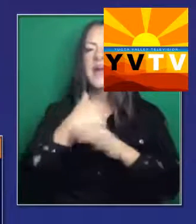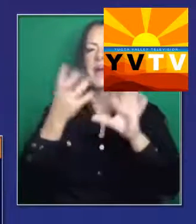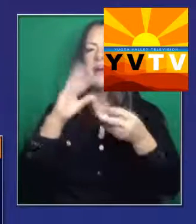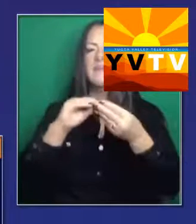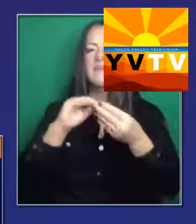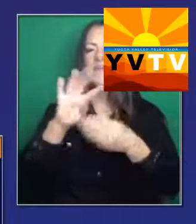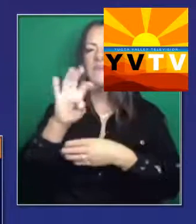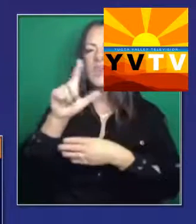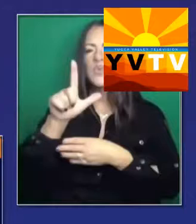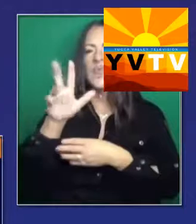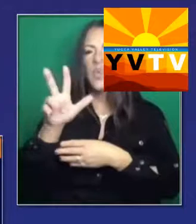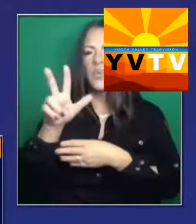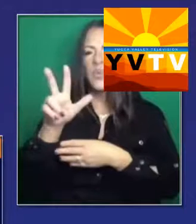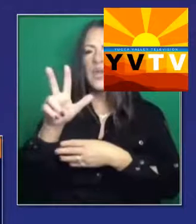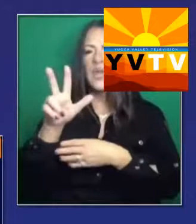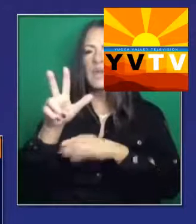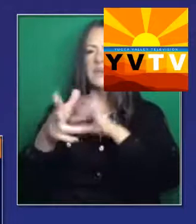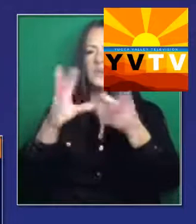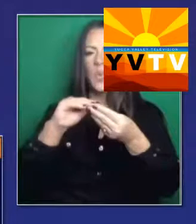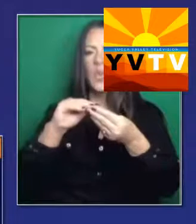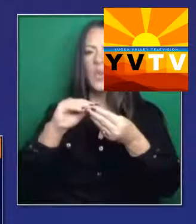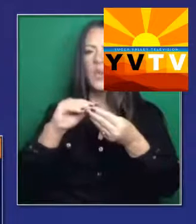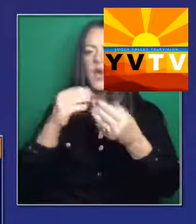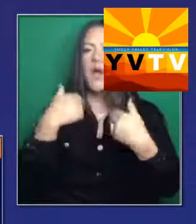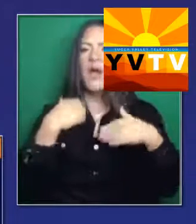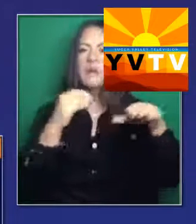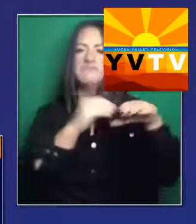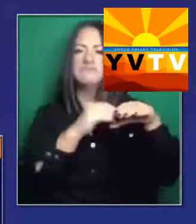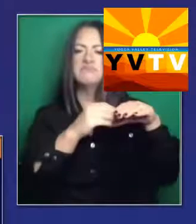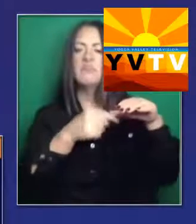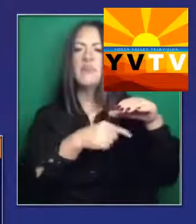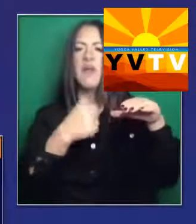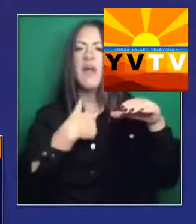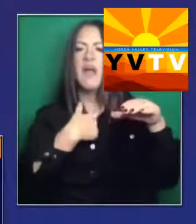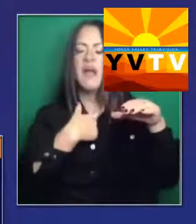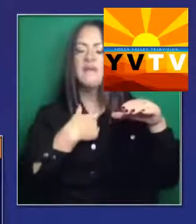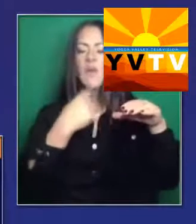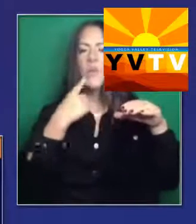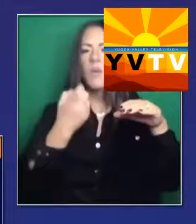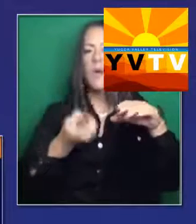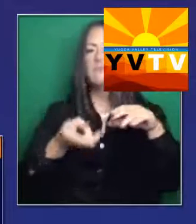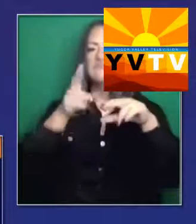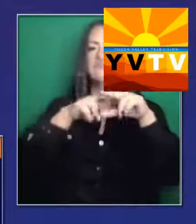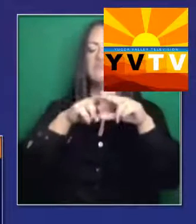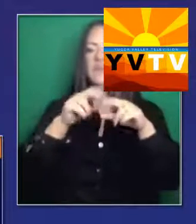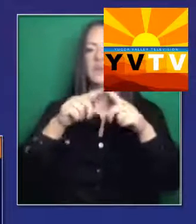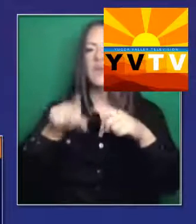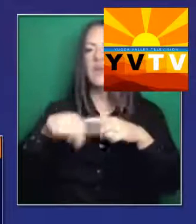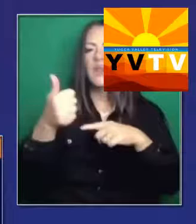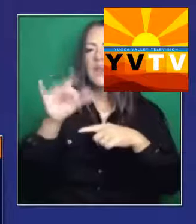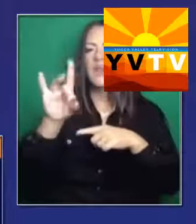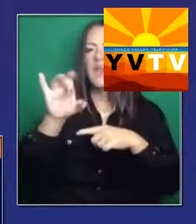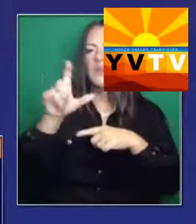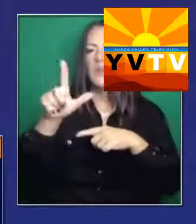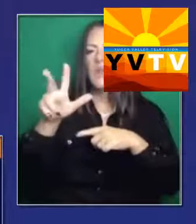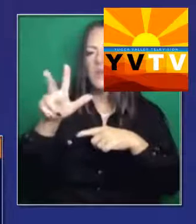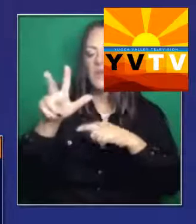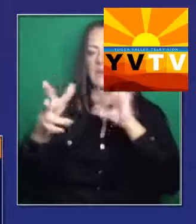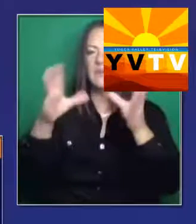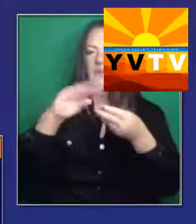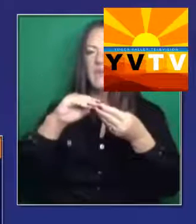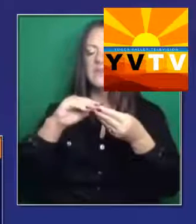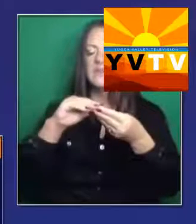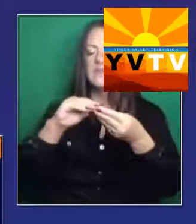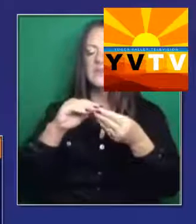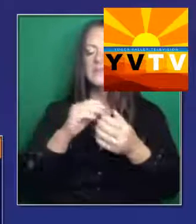423 units that are already in our cache. We hope to get to 823. That's the stated new goal, at least for the